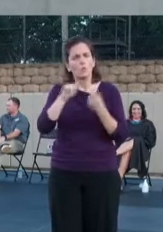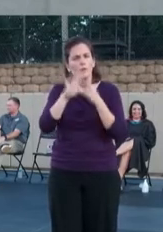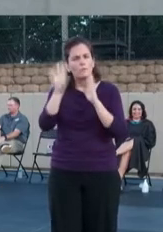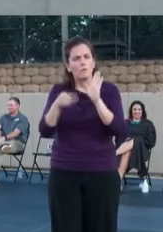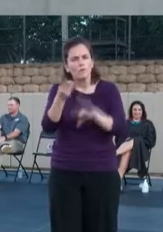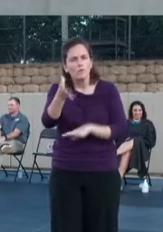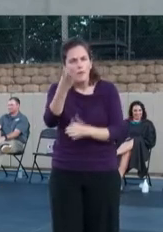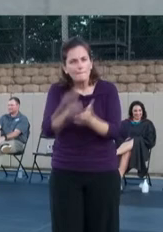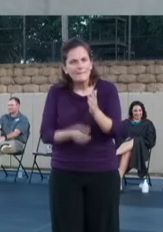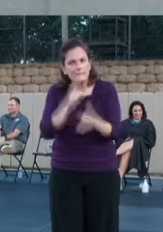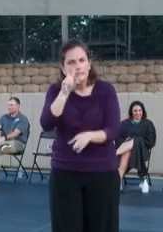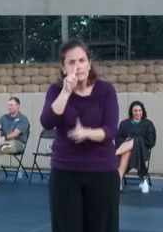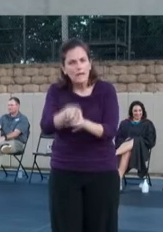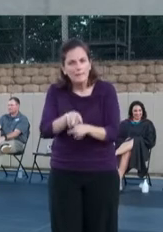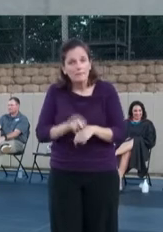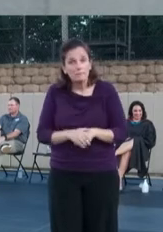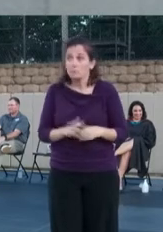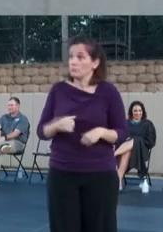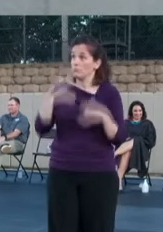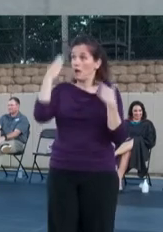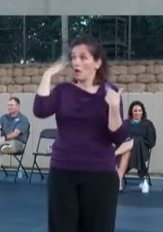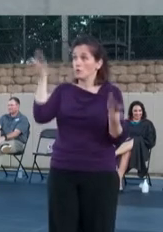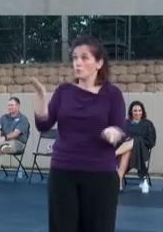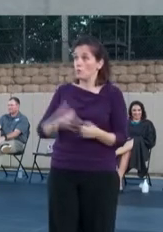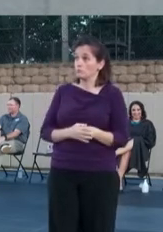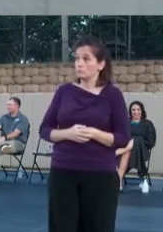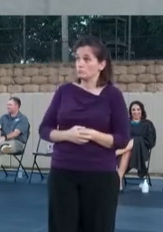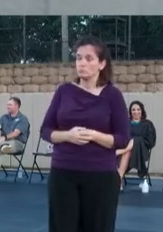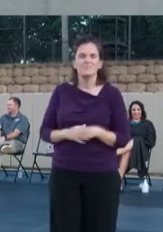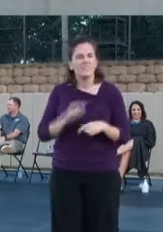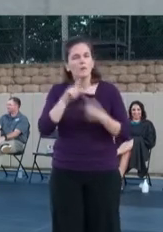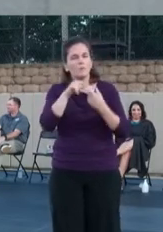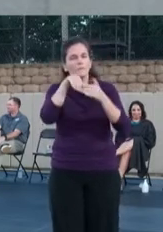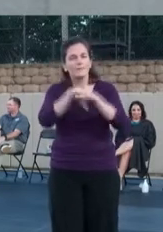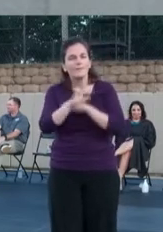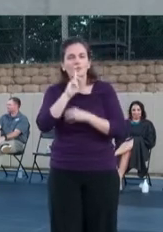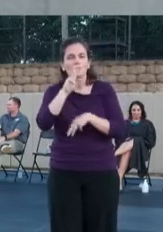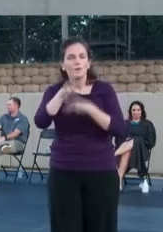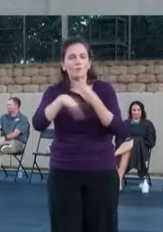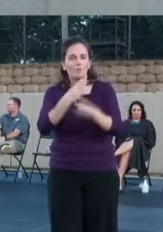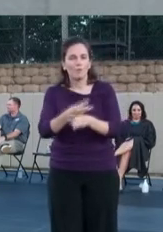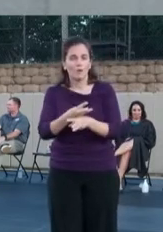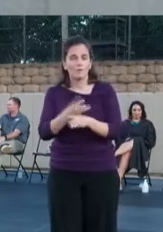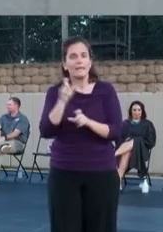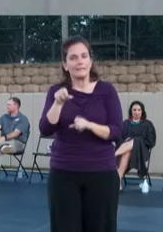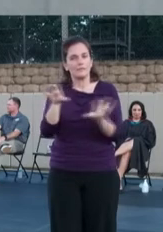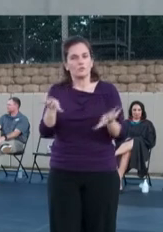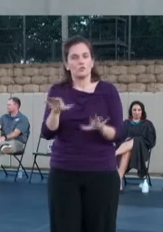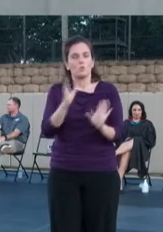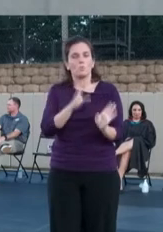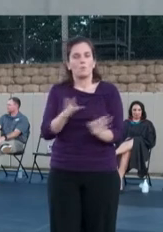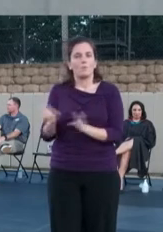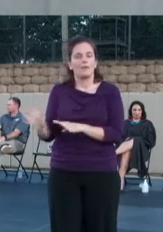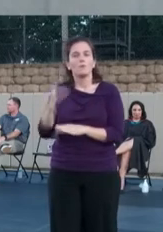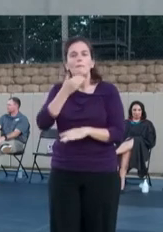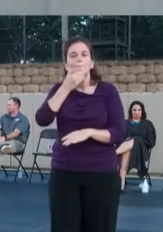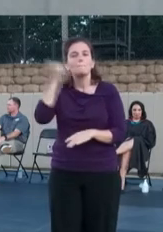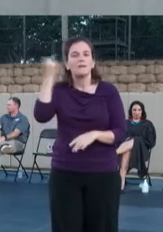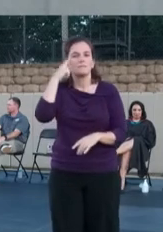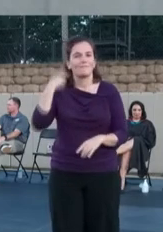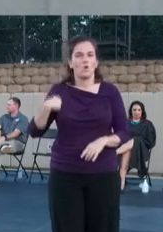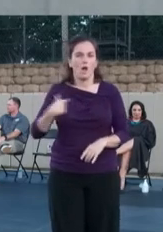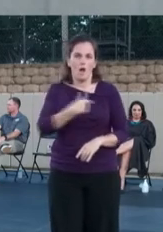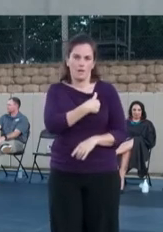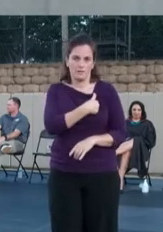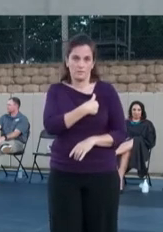assignments. As we enter the real world, we need to be prepared to do what is best for us. Everyone will have an opinion on